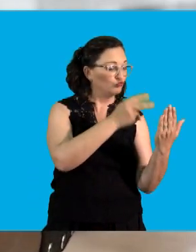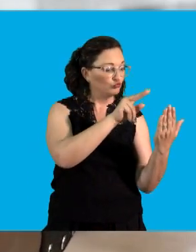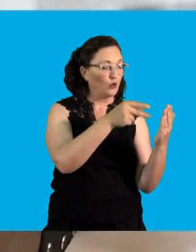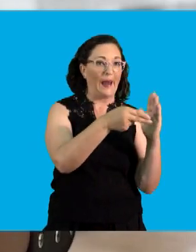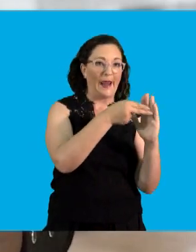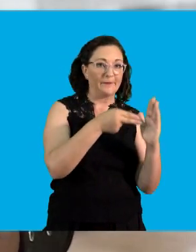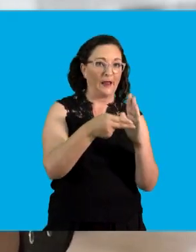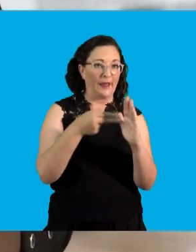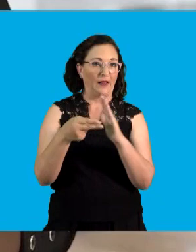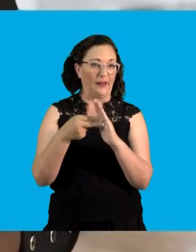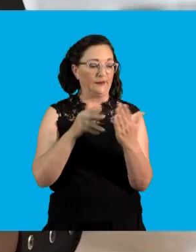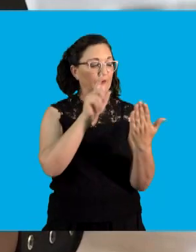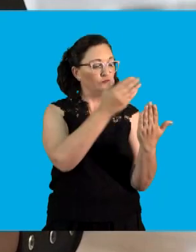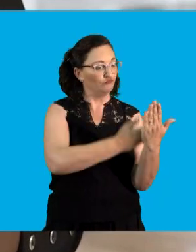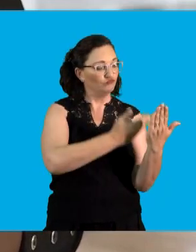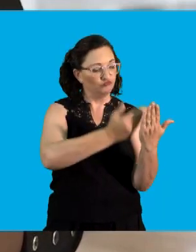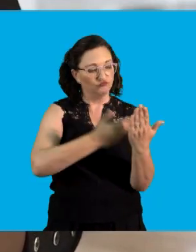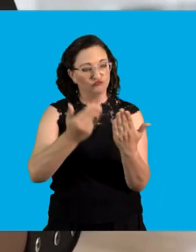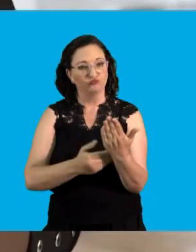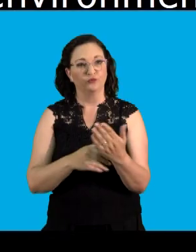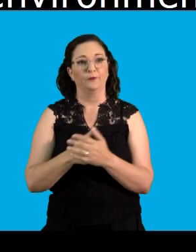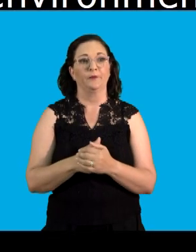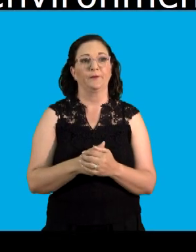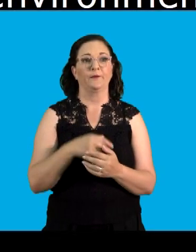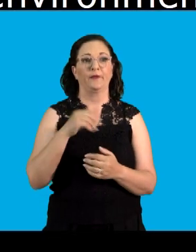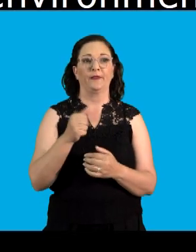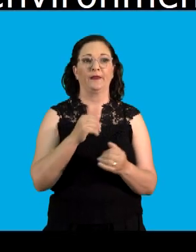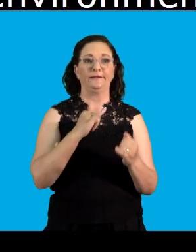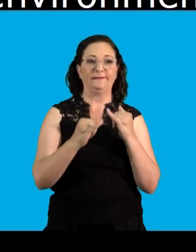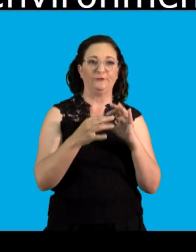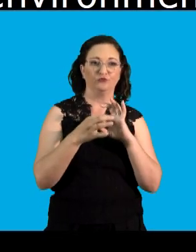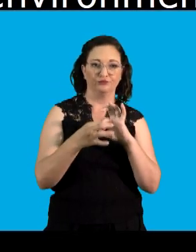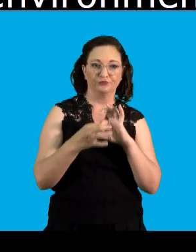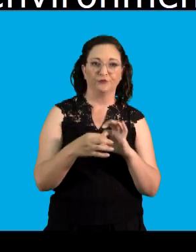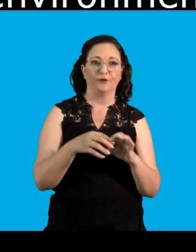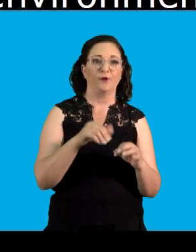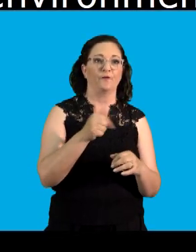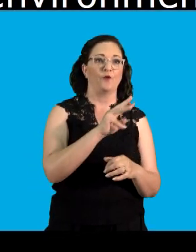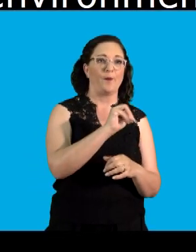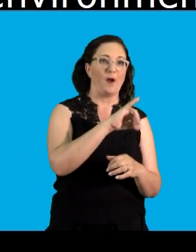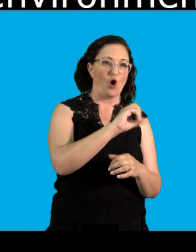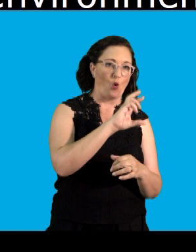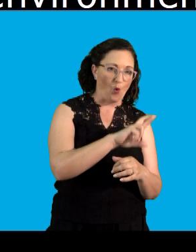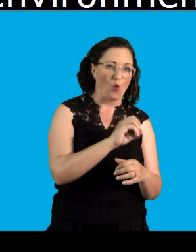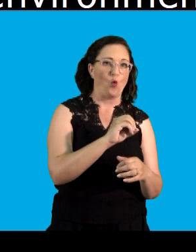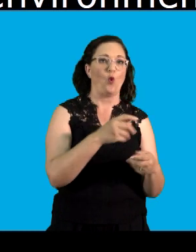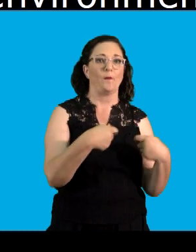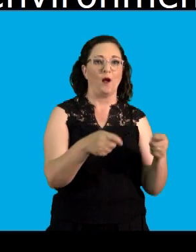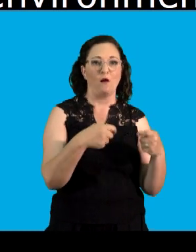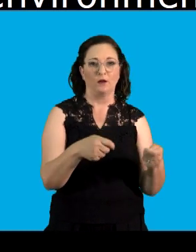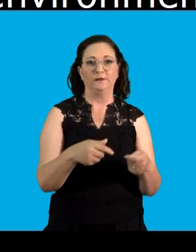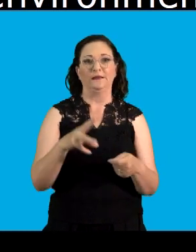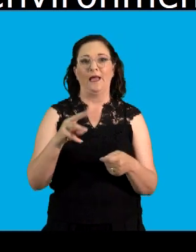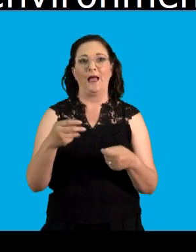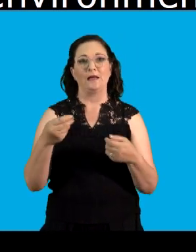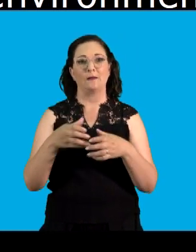accordingly. Then you've got the interrelationships of micro, market, and macro environment. You still remember that topic? Yes. Then we're looking